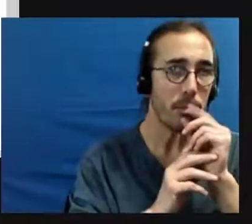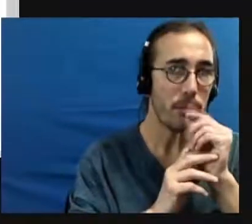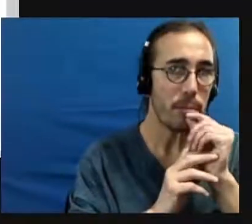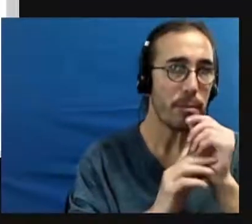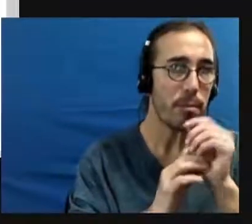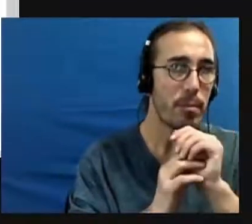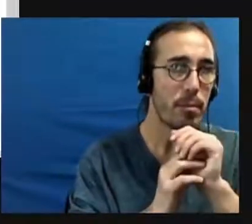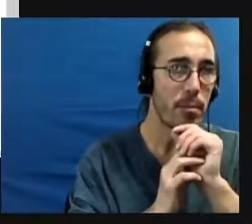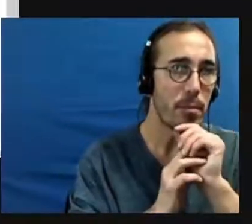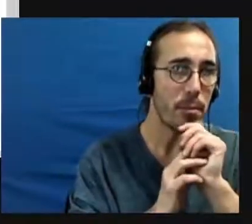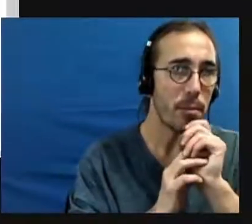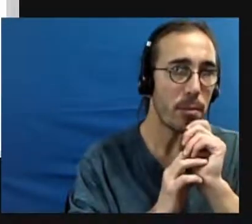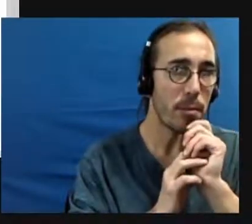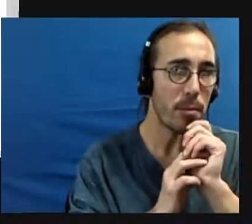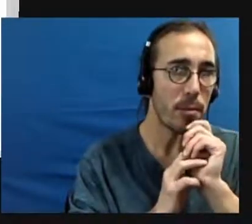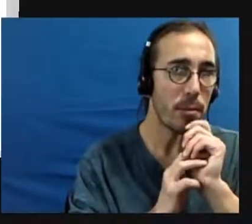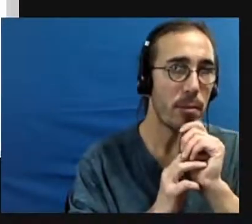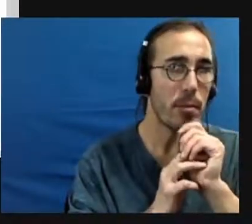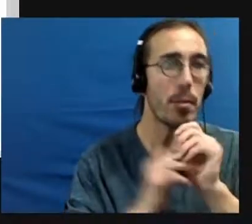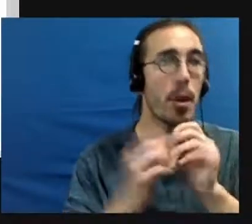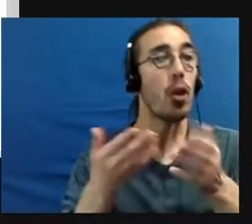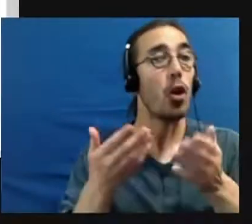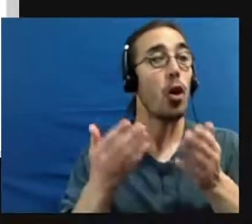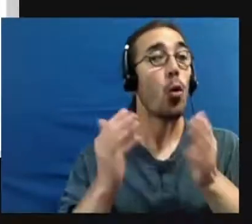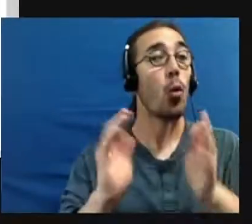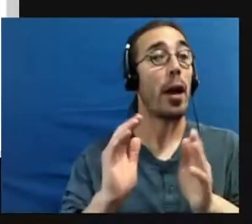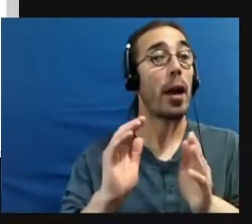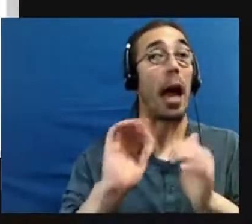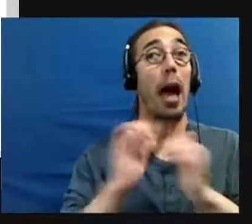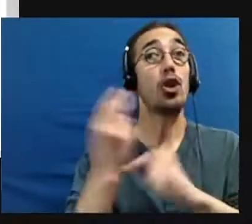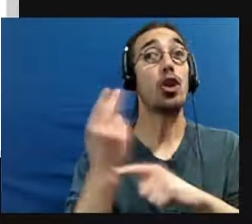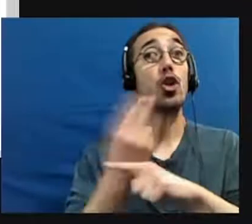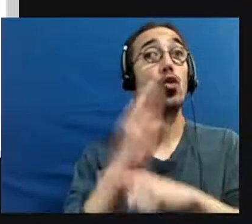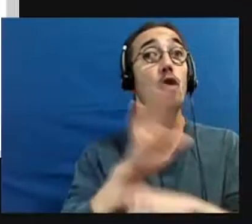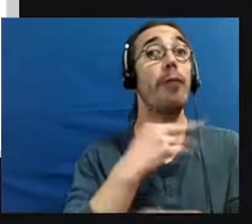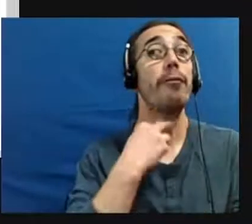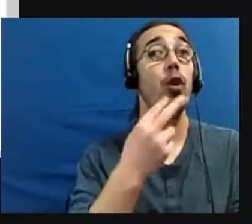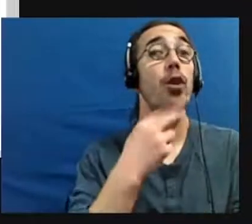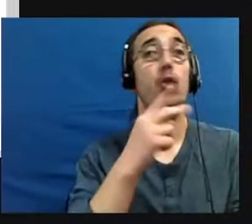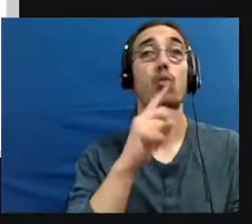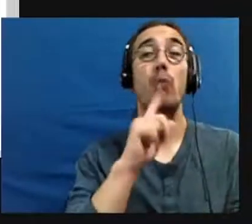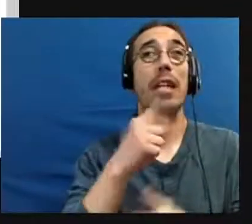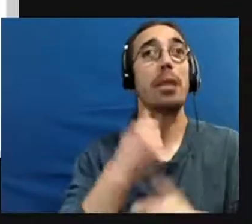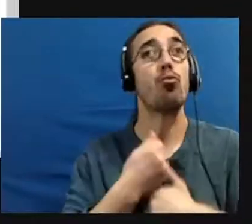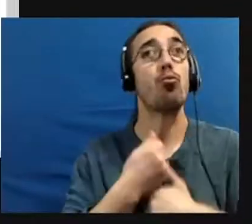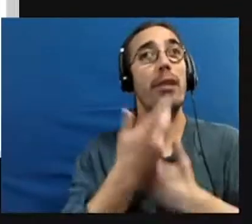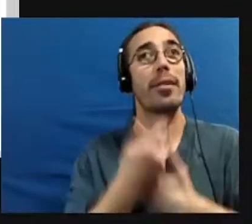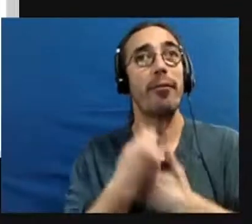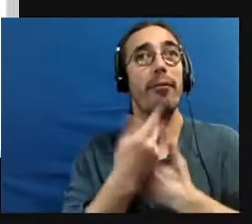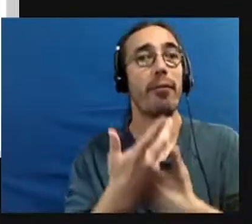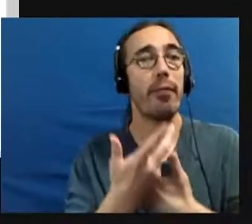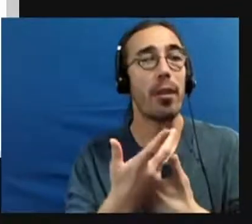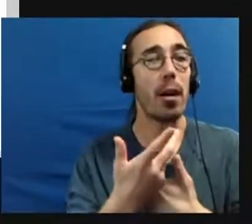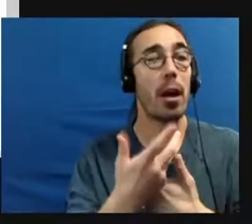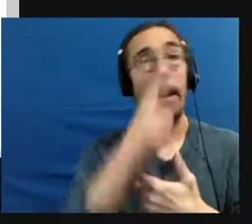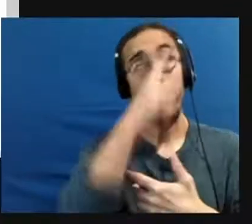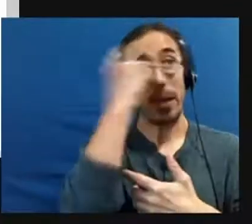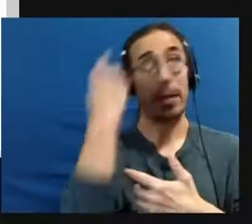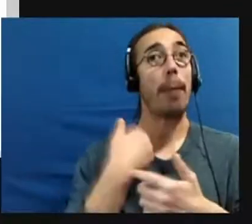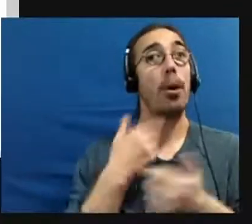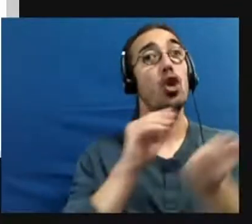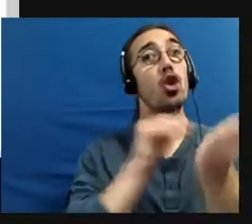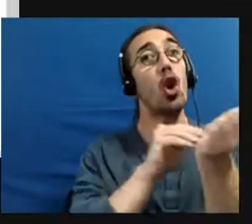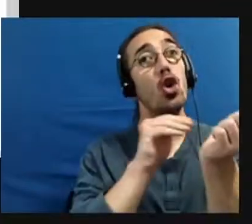The way that she uses her voice is so expressive. Maddie, if I'm a doctor and I'm going to give